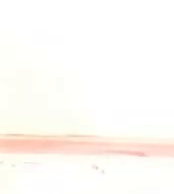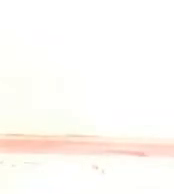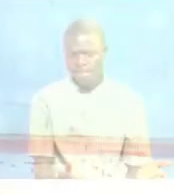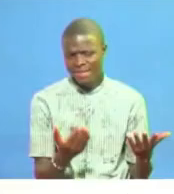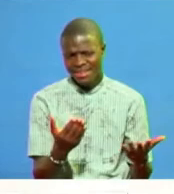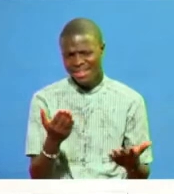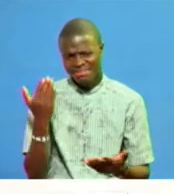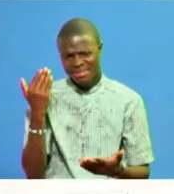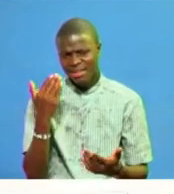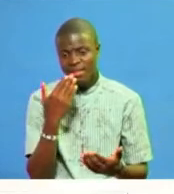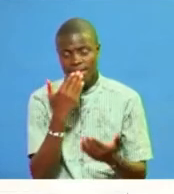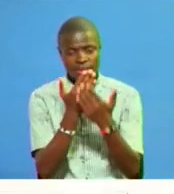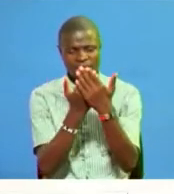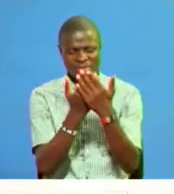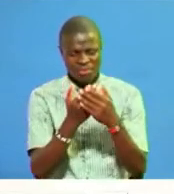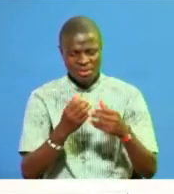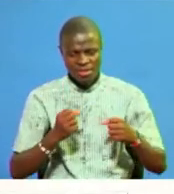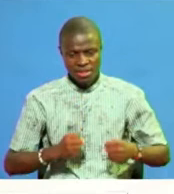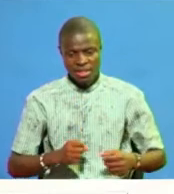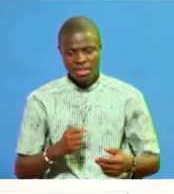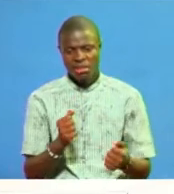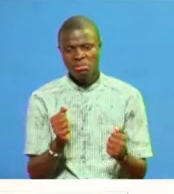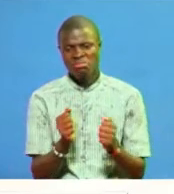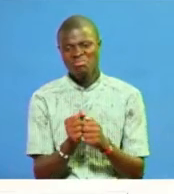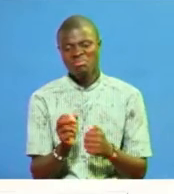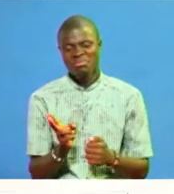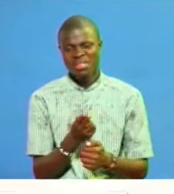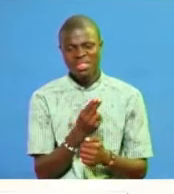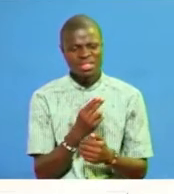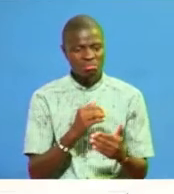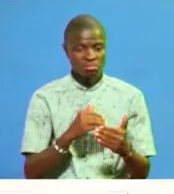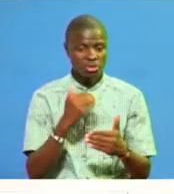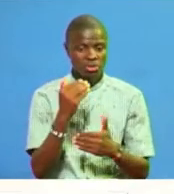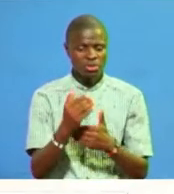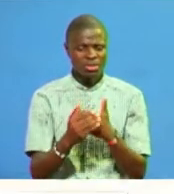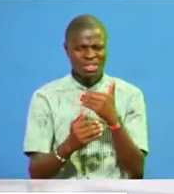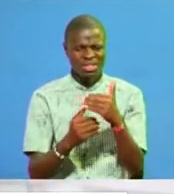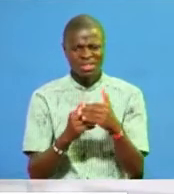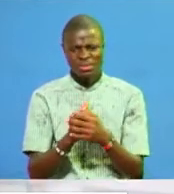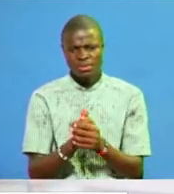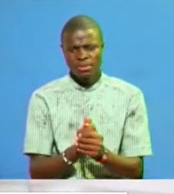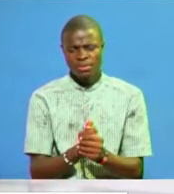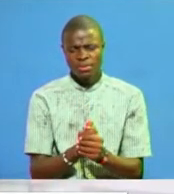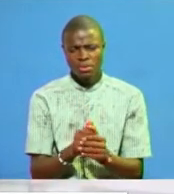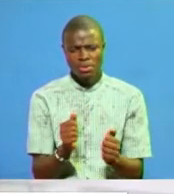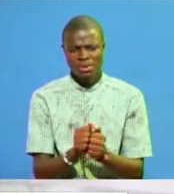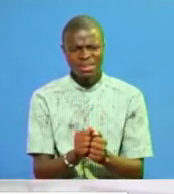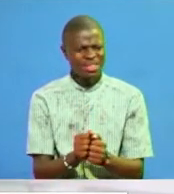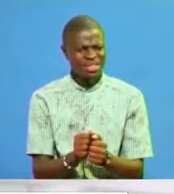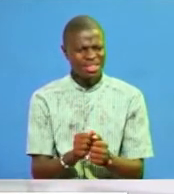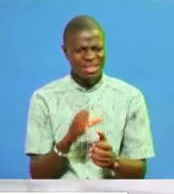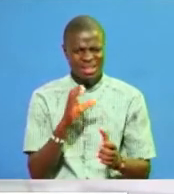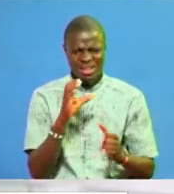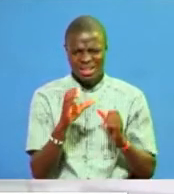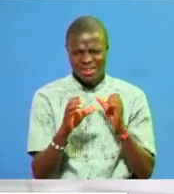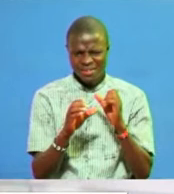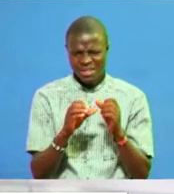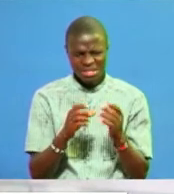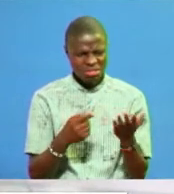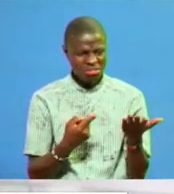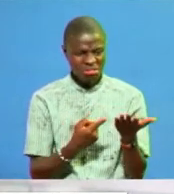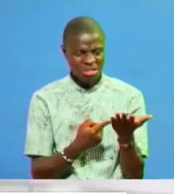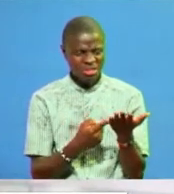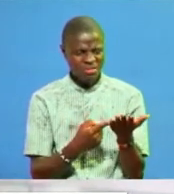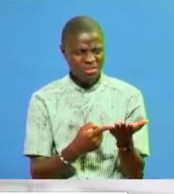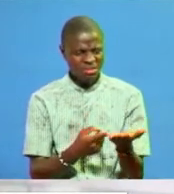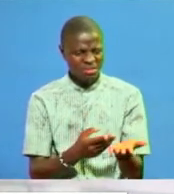Welcome back. Thank you for staying with us. Now let's continue with our coverage. So technological advancements and the